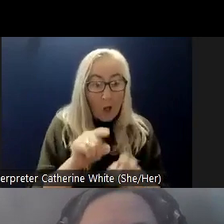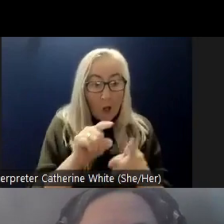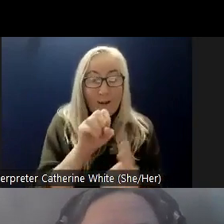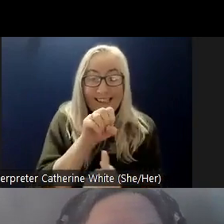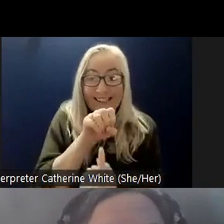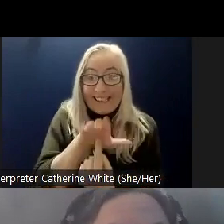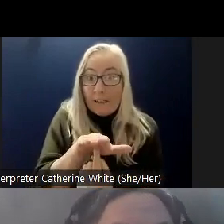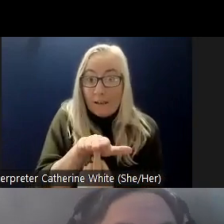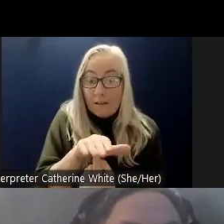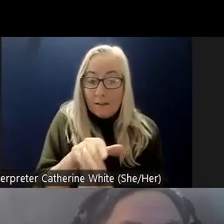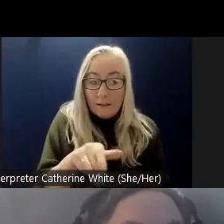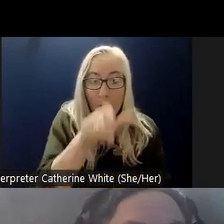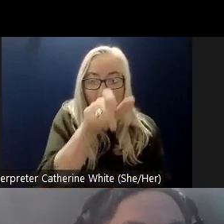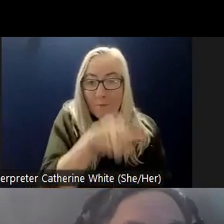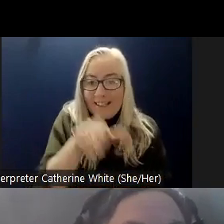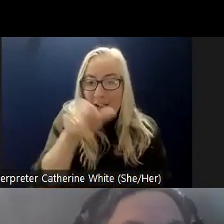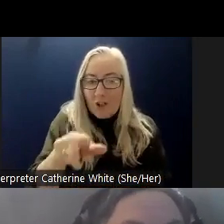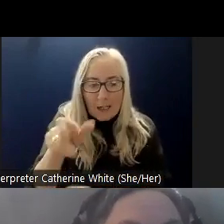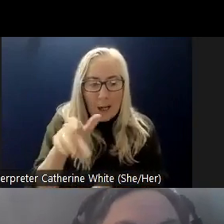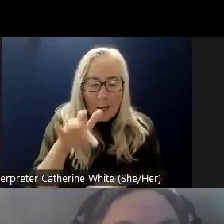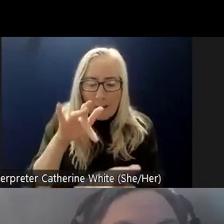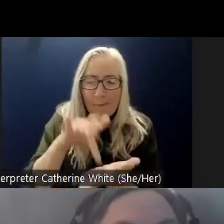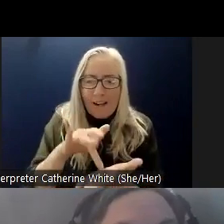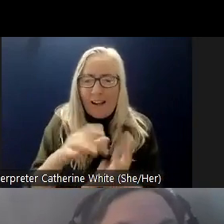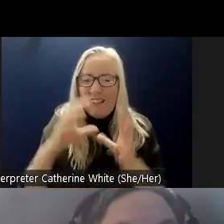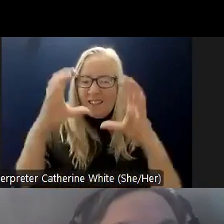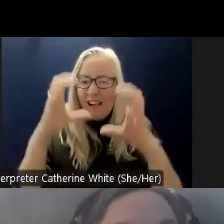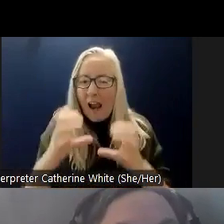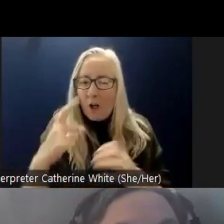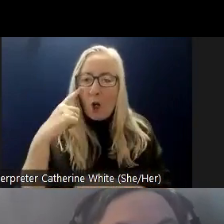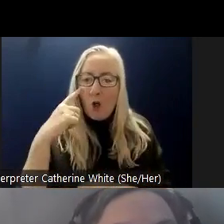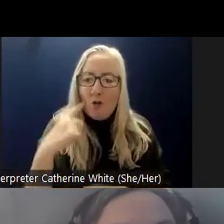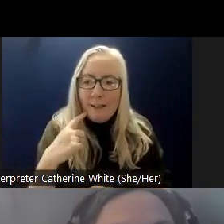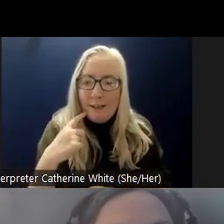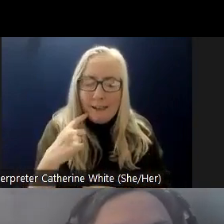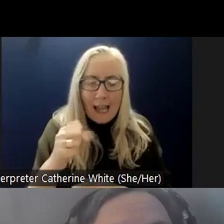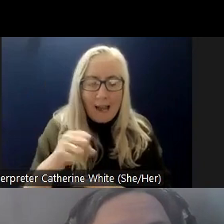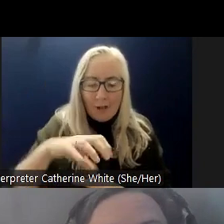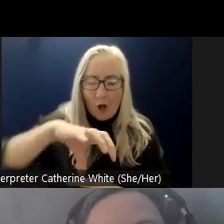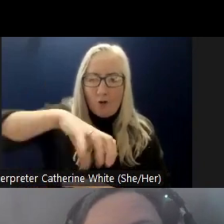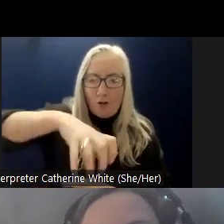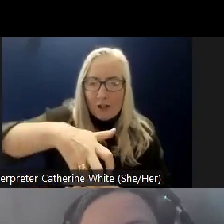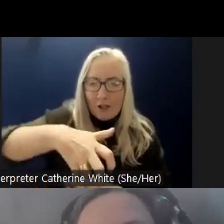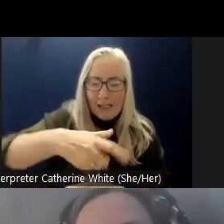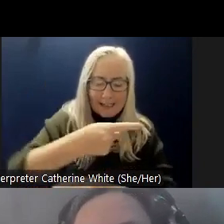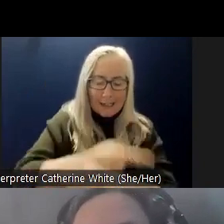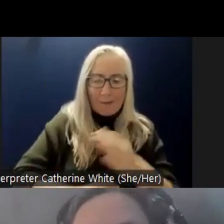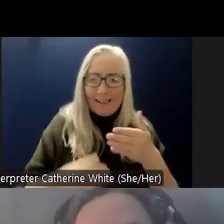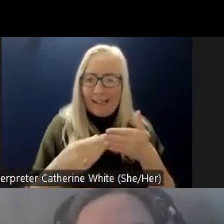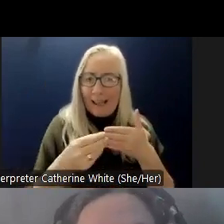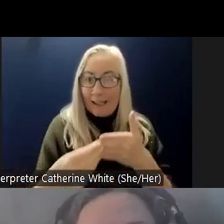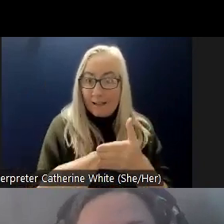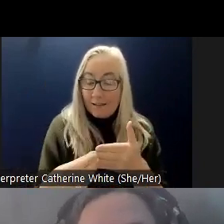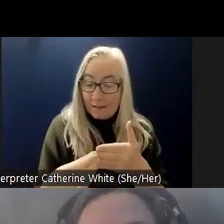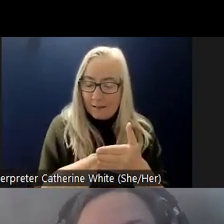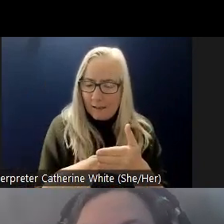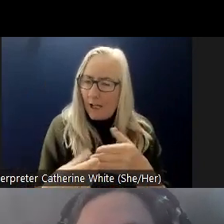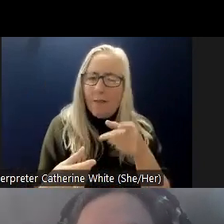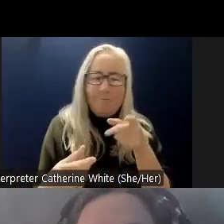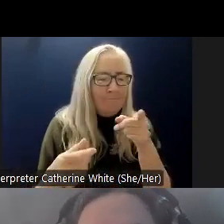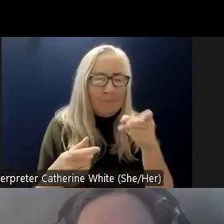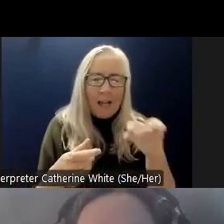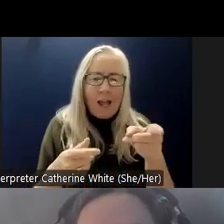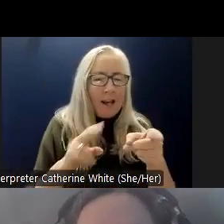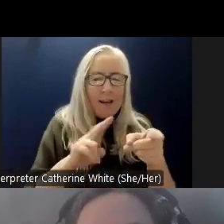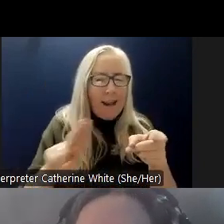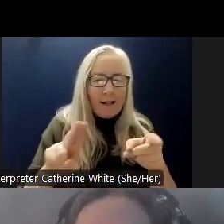positions across the middle in the dark green include a regional disability lead. Now, I have to say, I don't think they're in